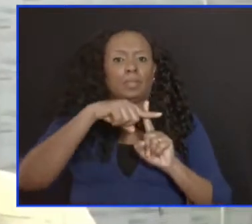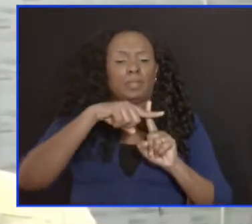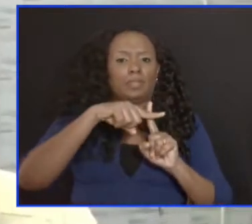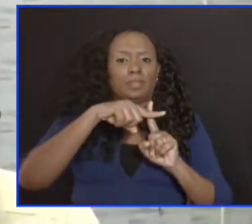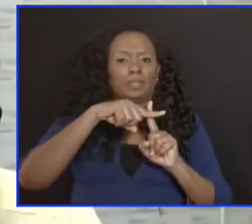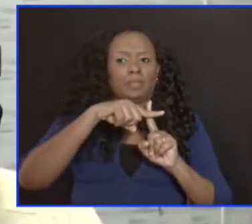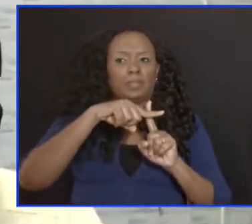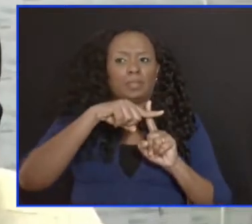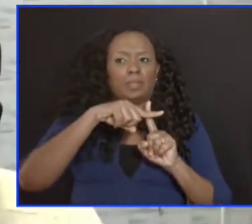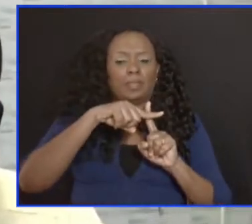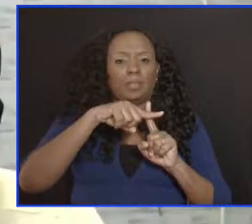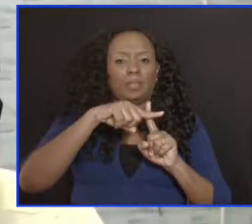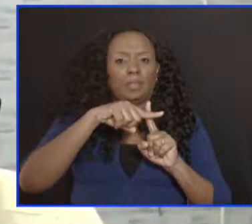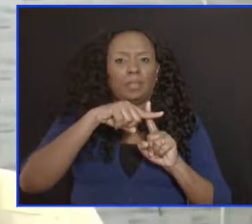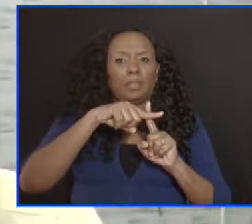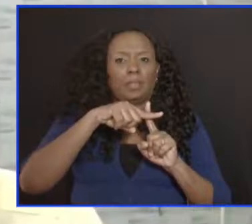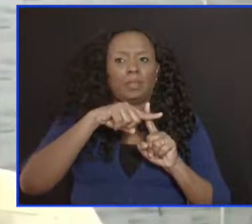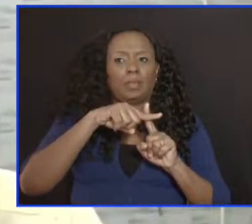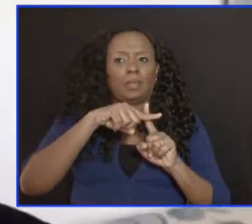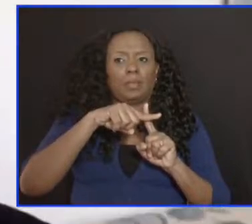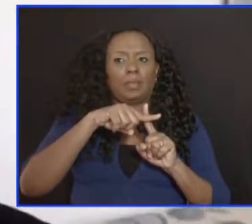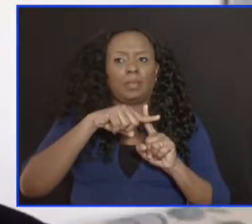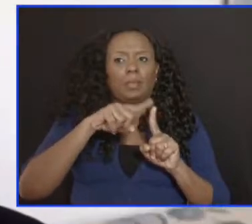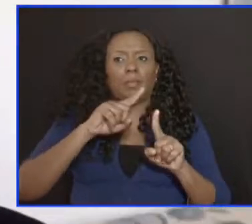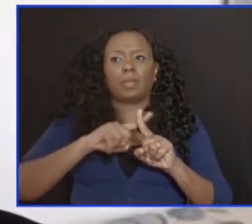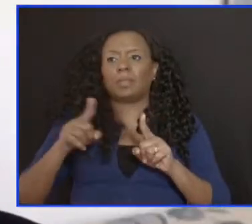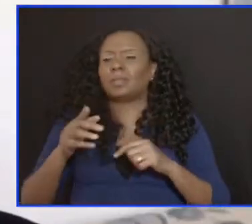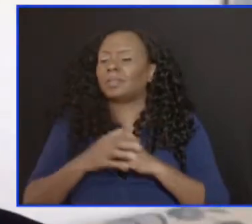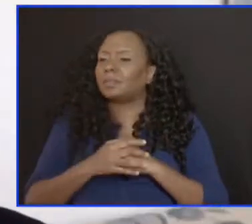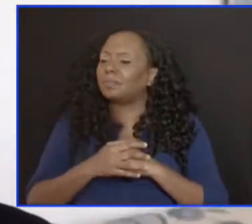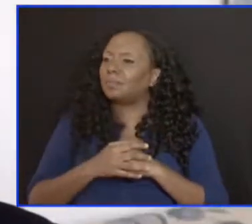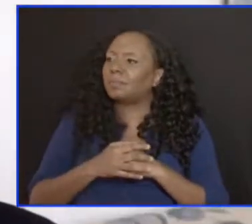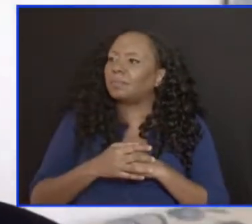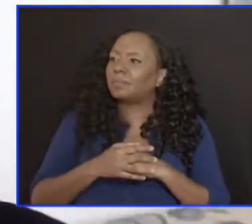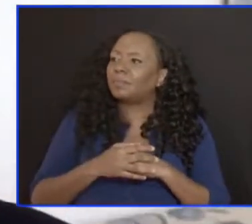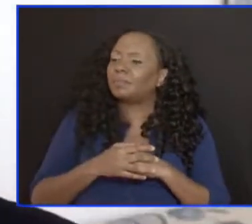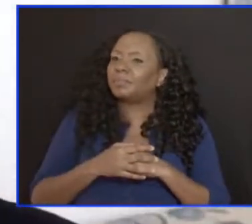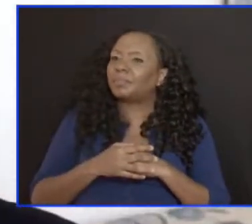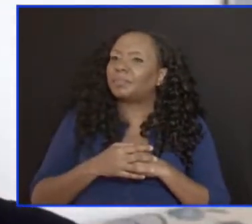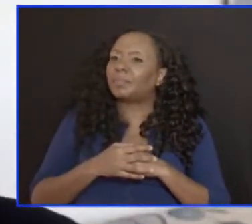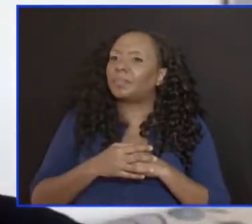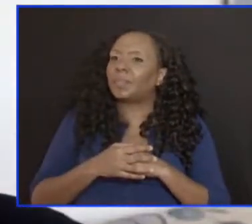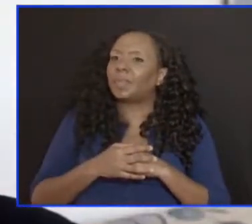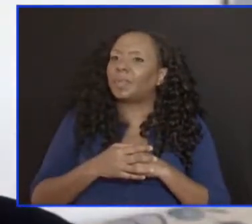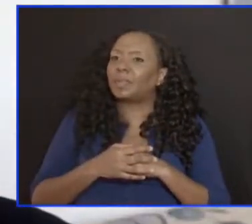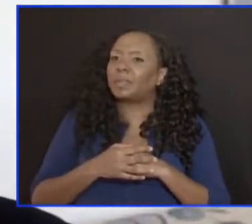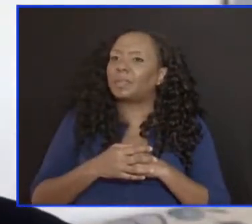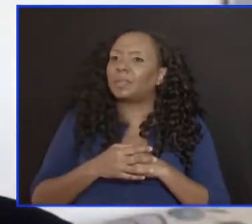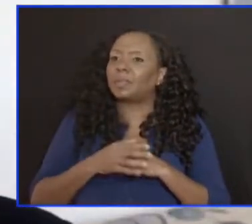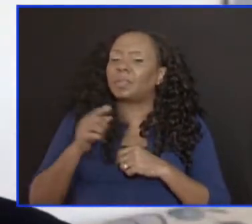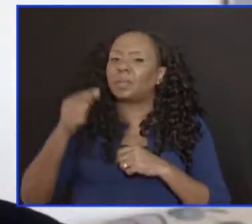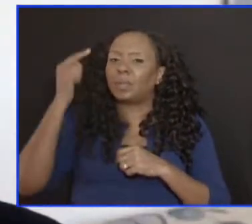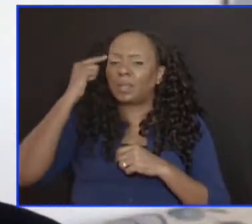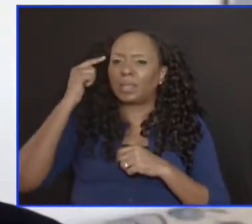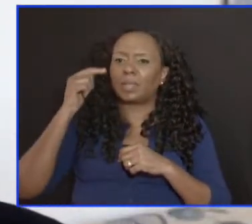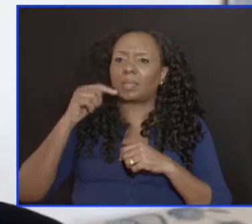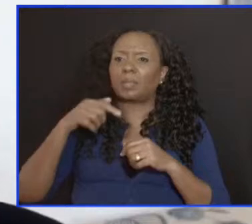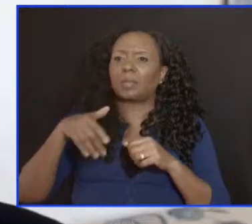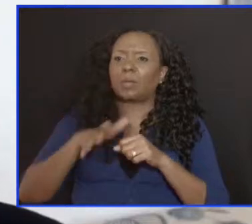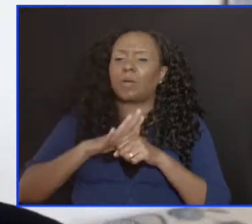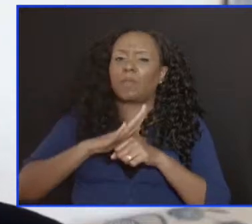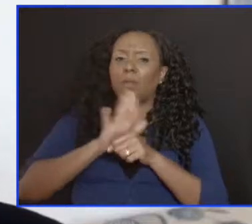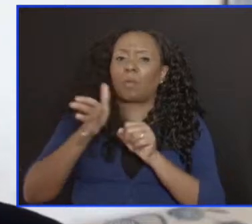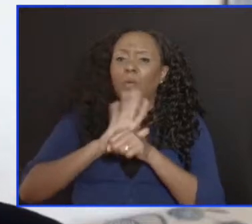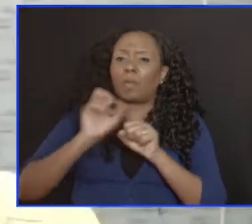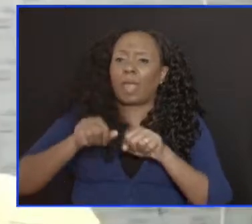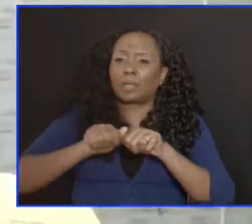have to go into, you can do differently. Are you suggesting that it could create a greater spread? Is that what you're Yes,